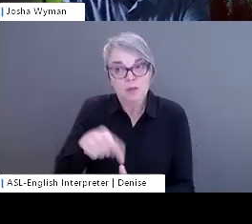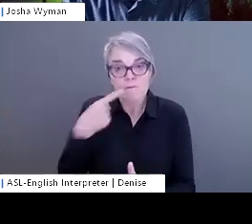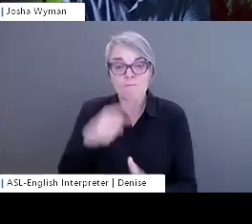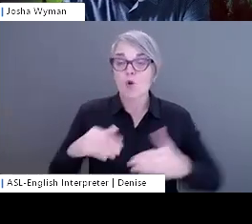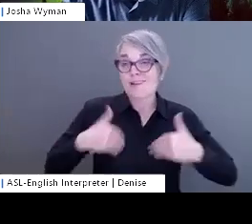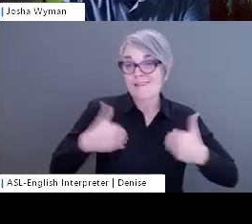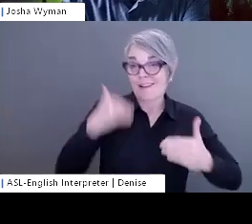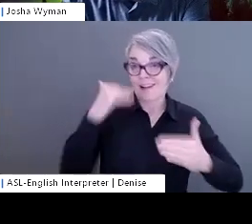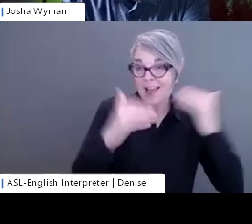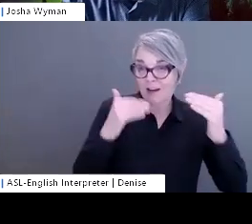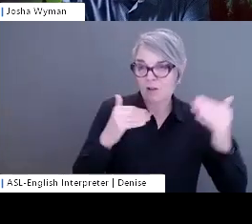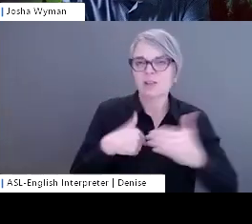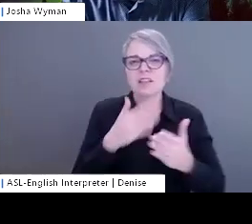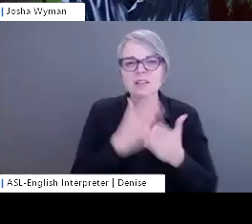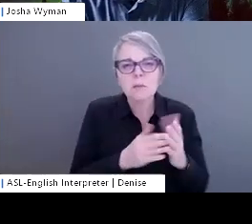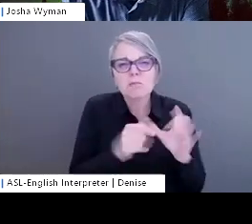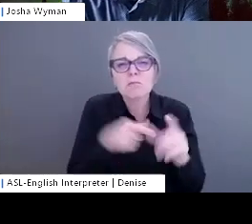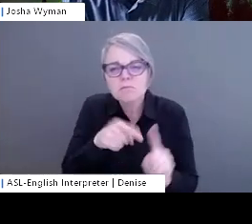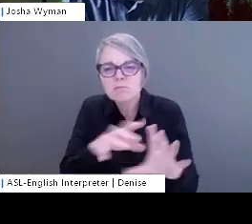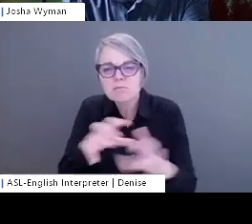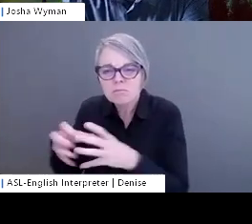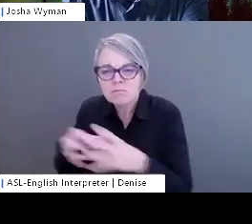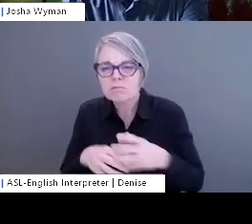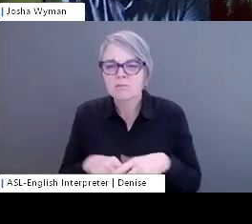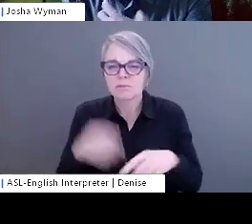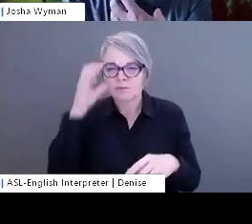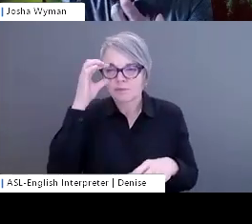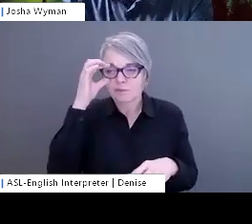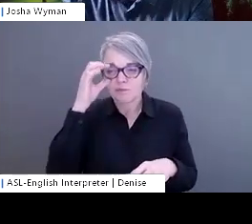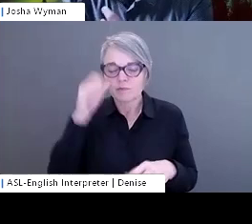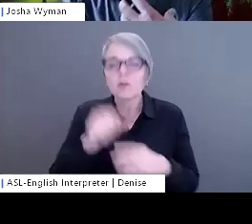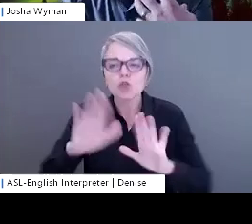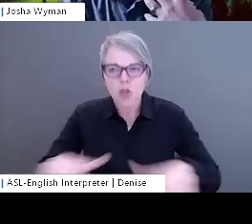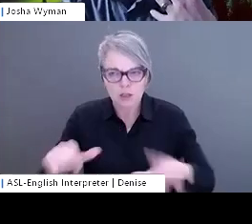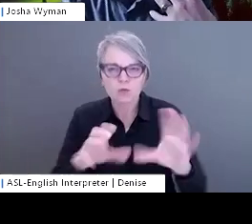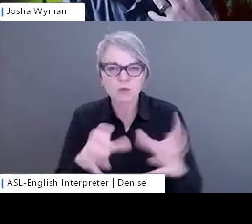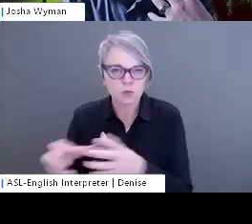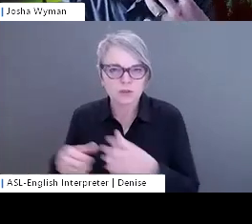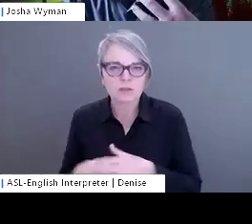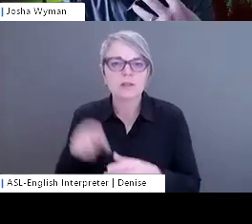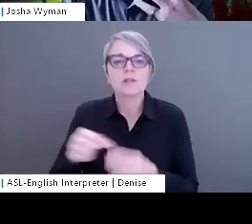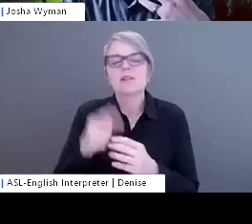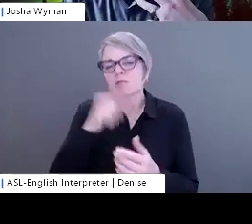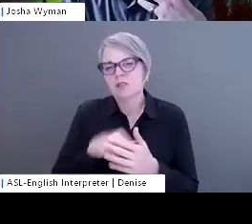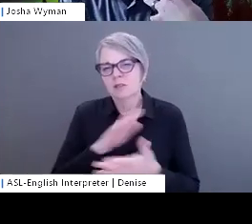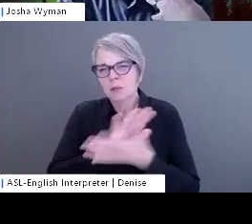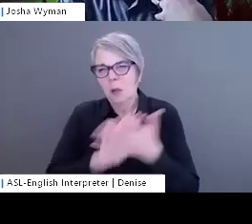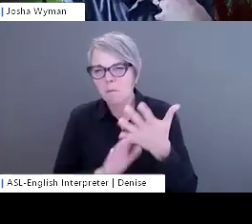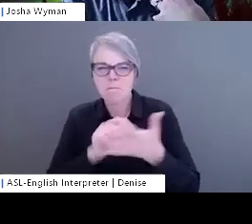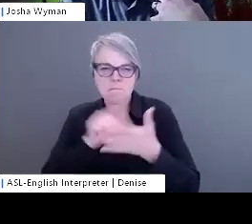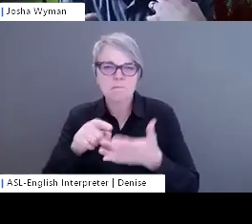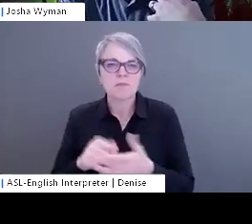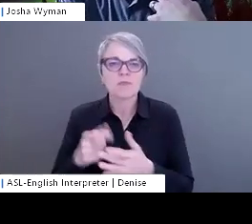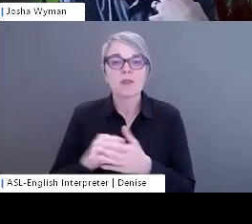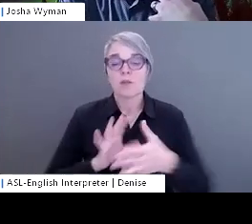some trends based on the literature. First, rapport building, building trust, having a